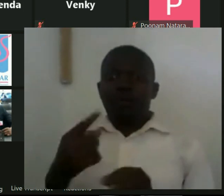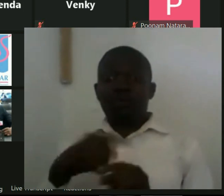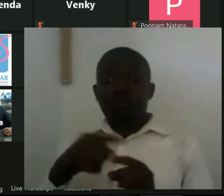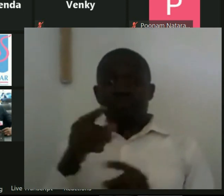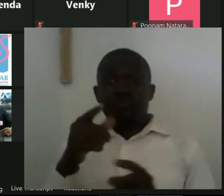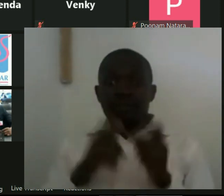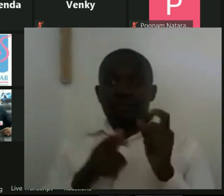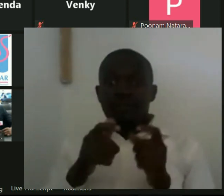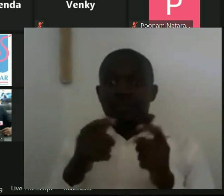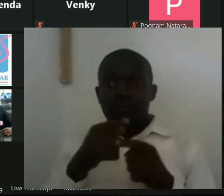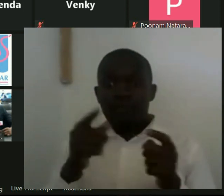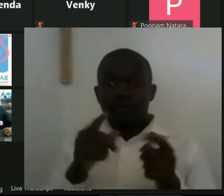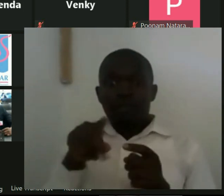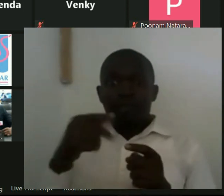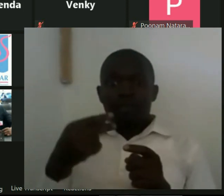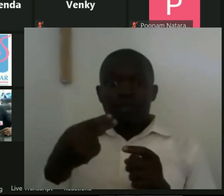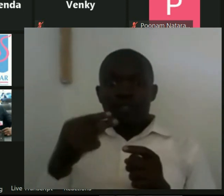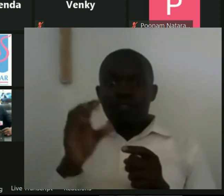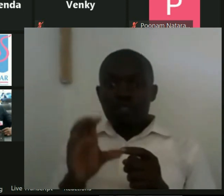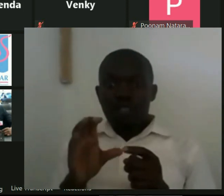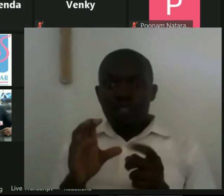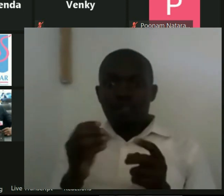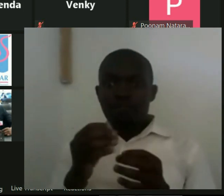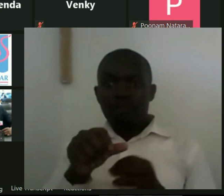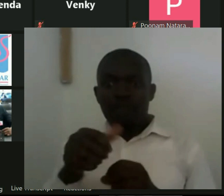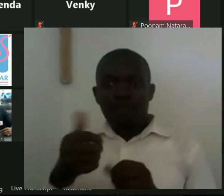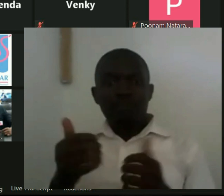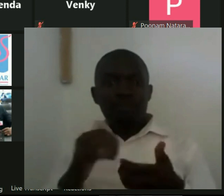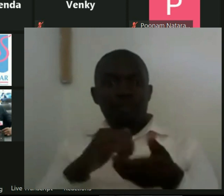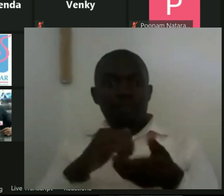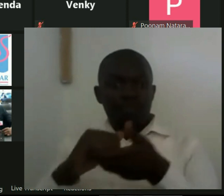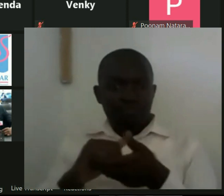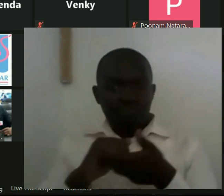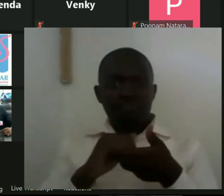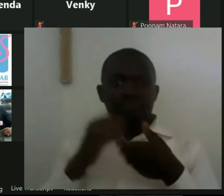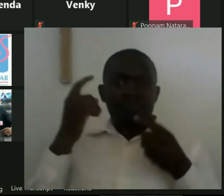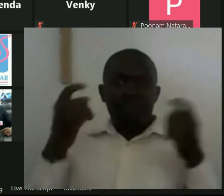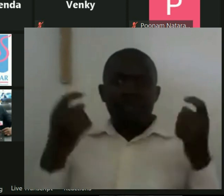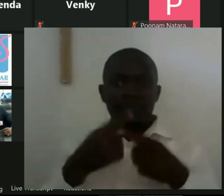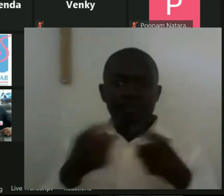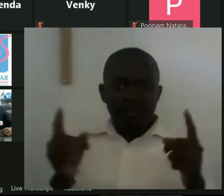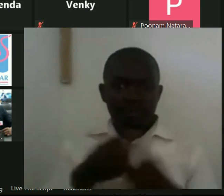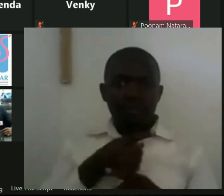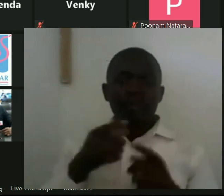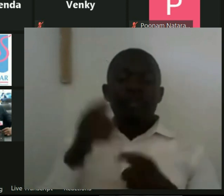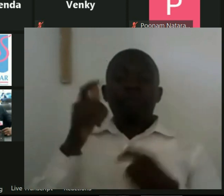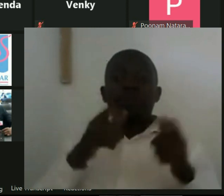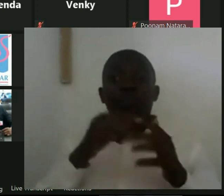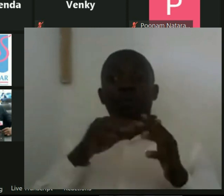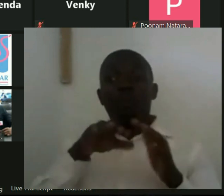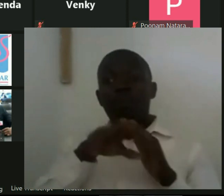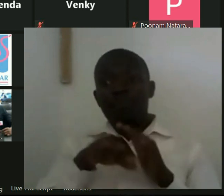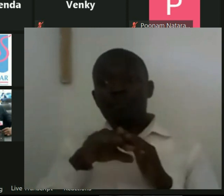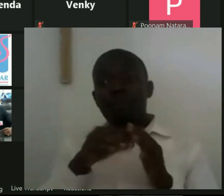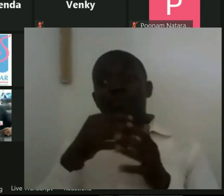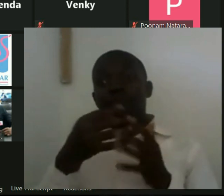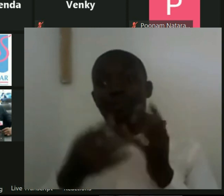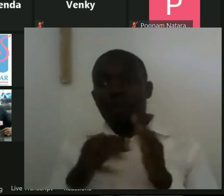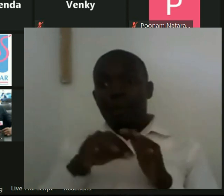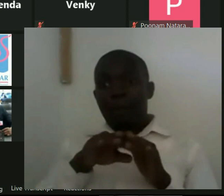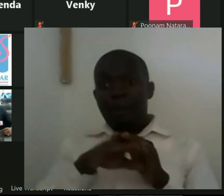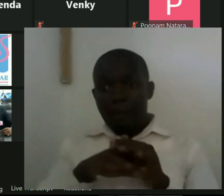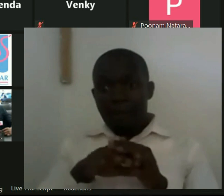in the light of new innovations and things happening and people things differently, including telemedicine, I was just wondering whether we could just have